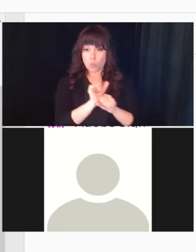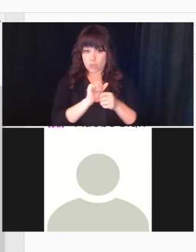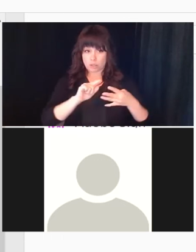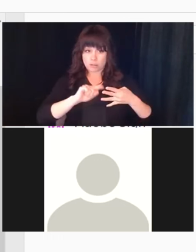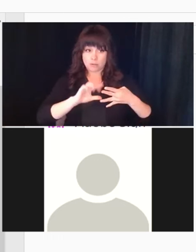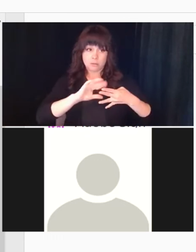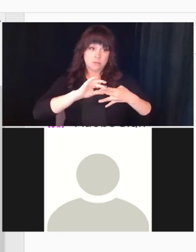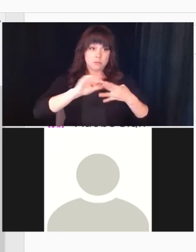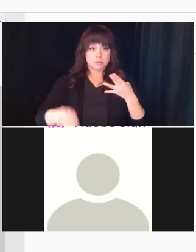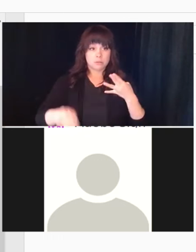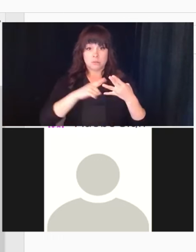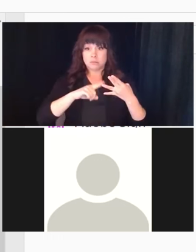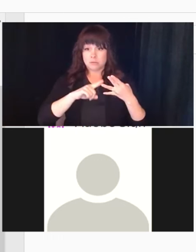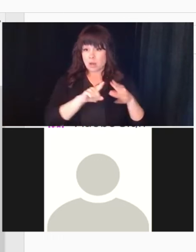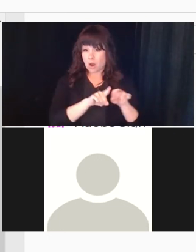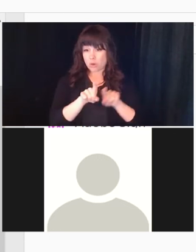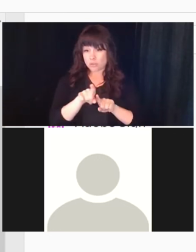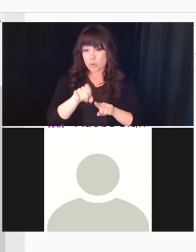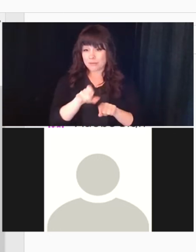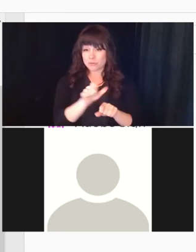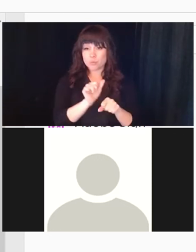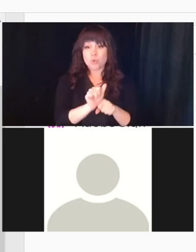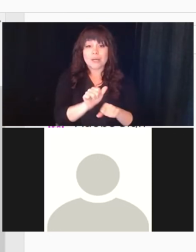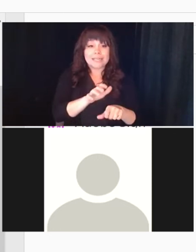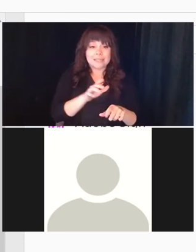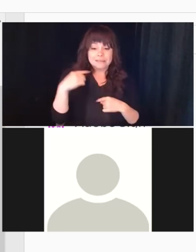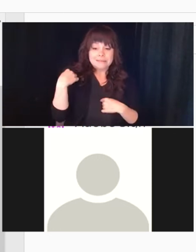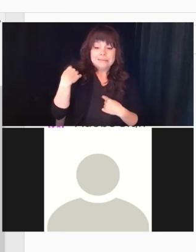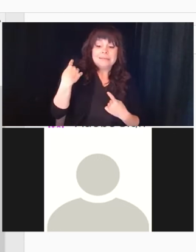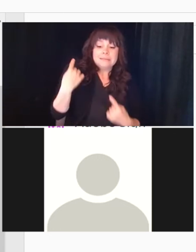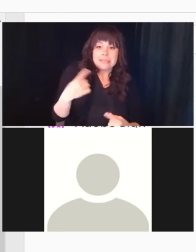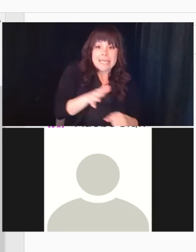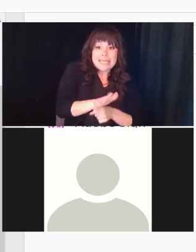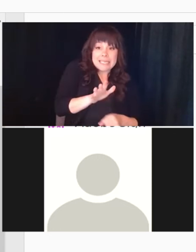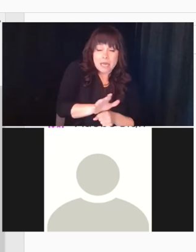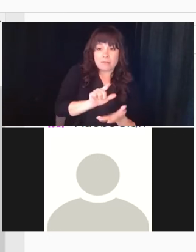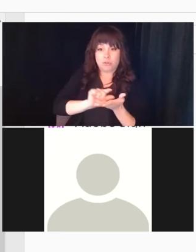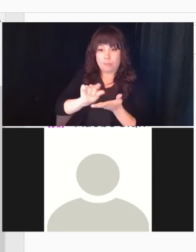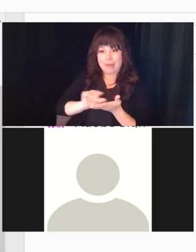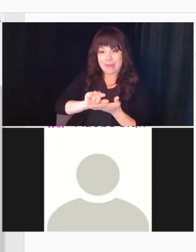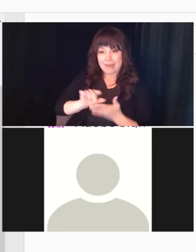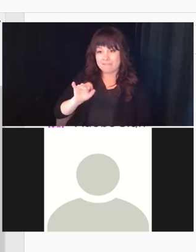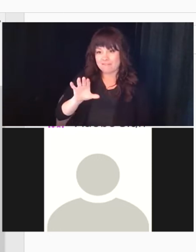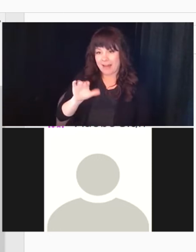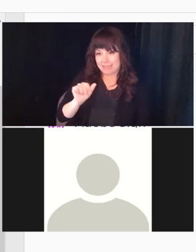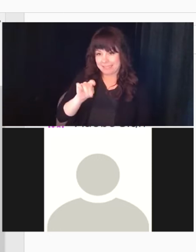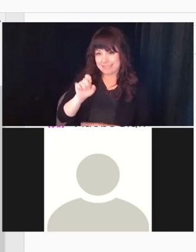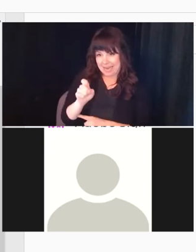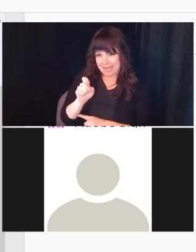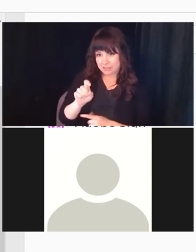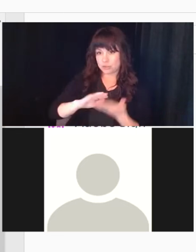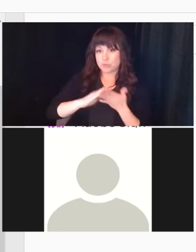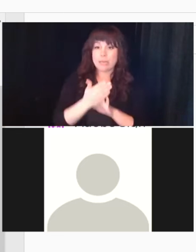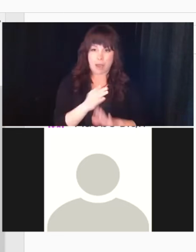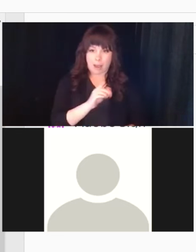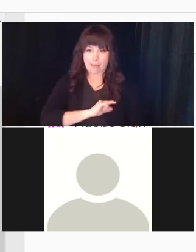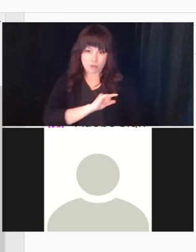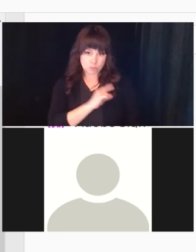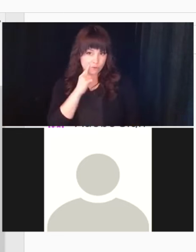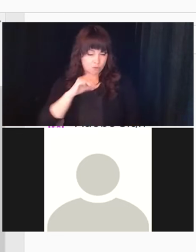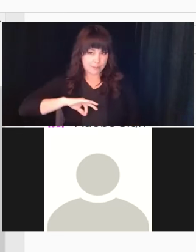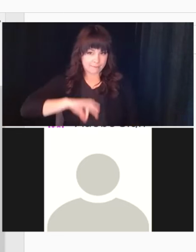worked long enough to pay enough into FICA taxes to be eligible for benefits. All right, and the way that they do that is